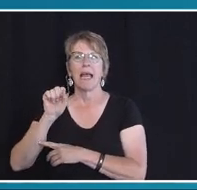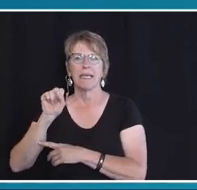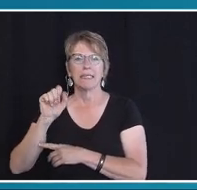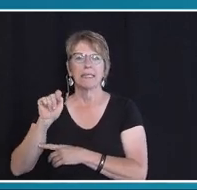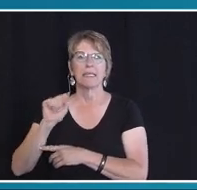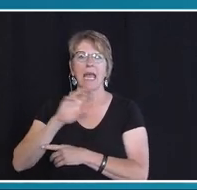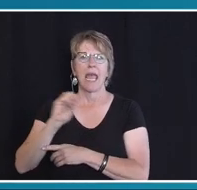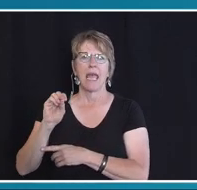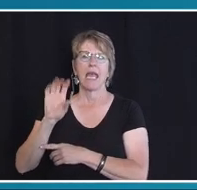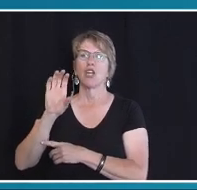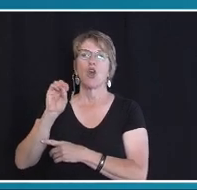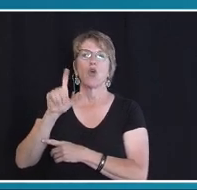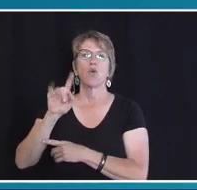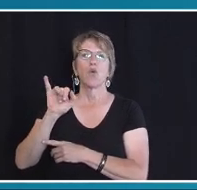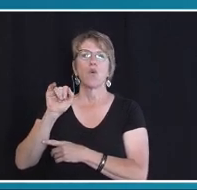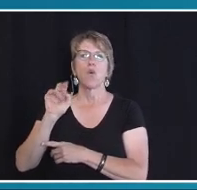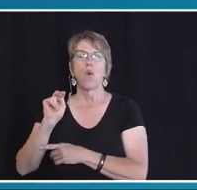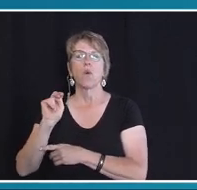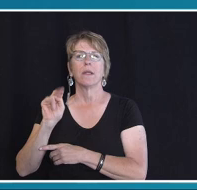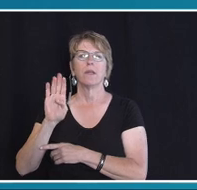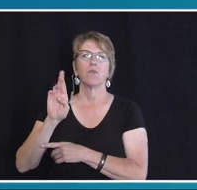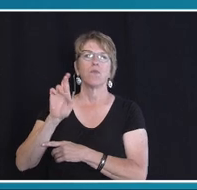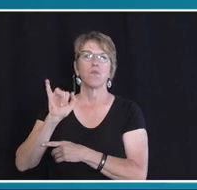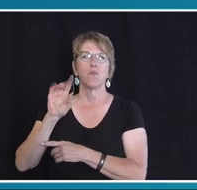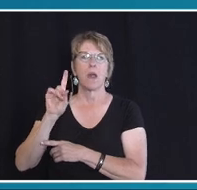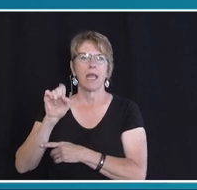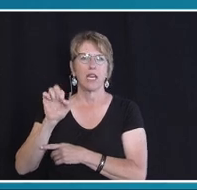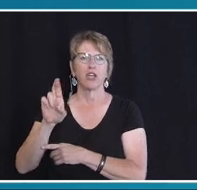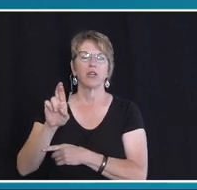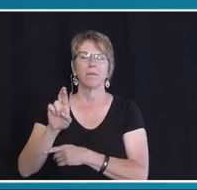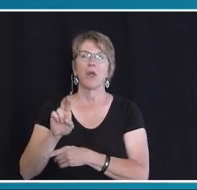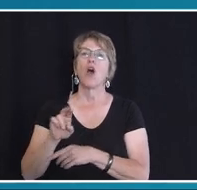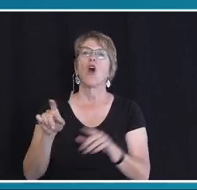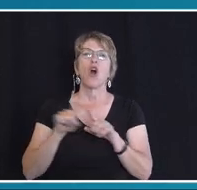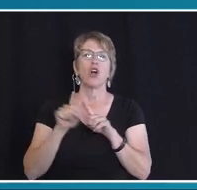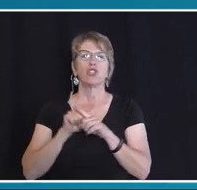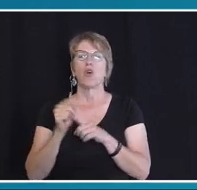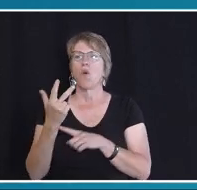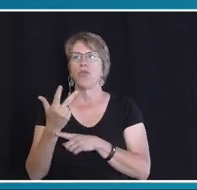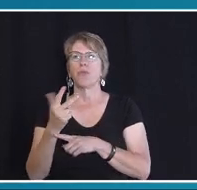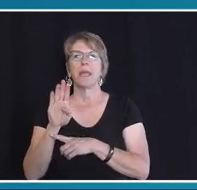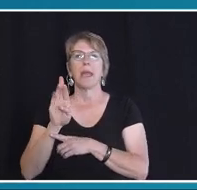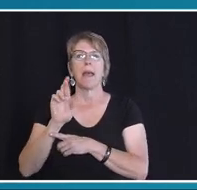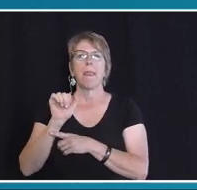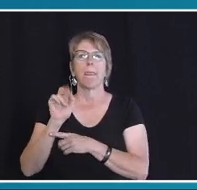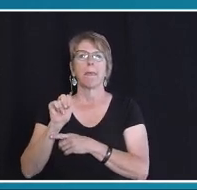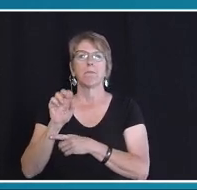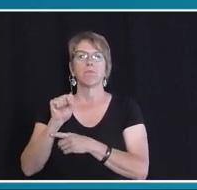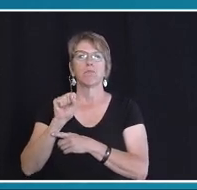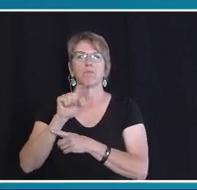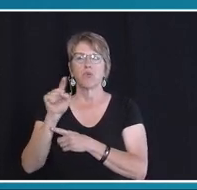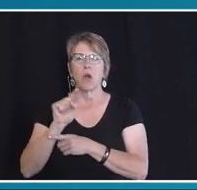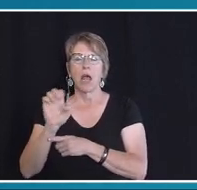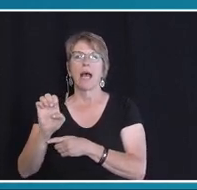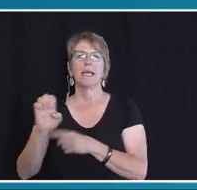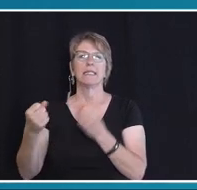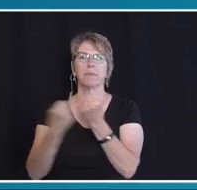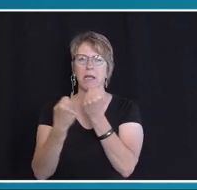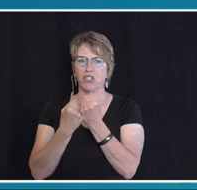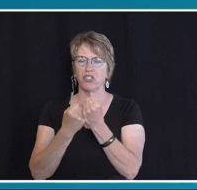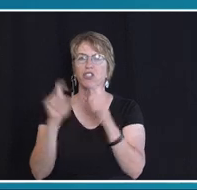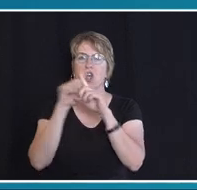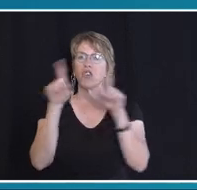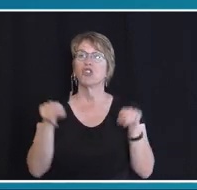We also want to give a shout out to our bronze sponsors, Atlas Staffing, Bituminous Roadways, and Moss & Barnett. And thank you